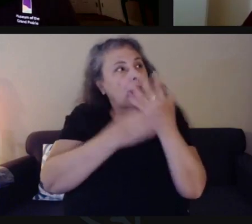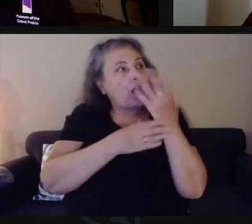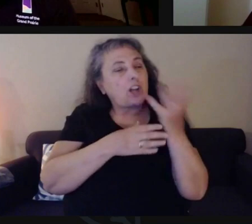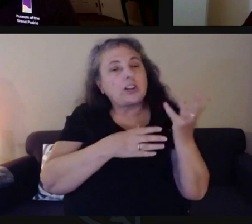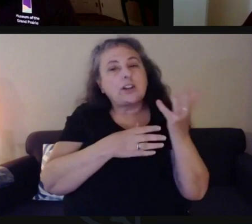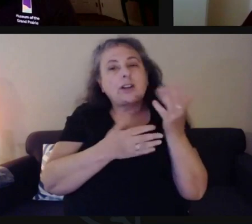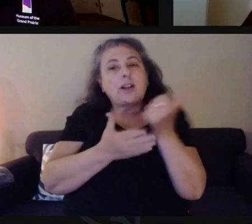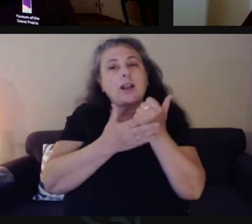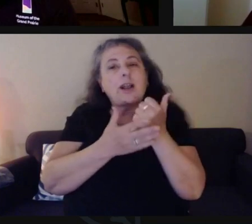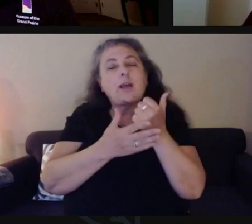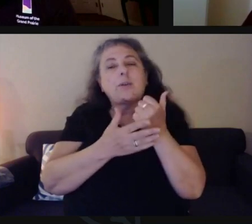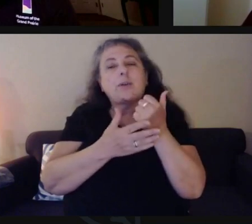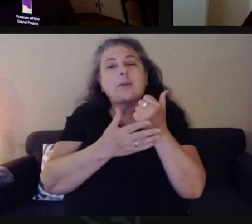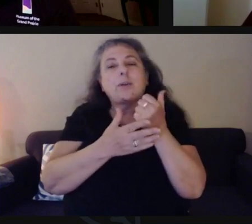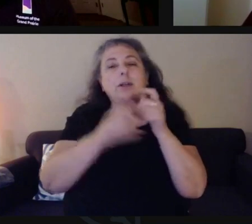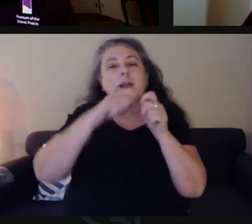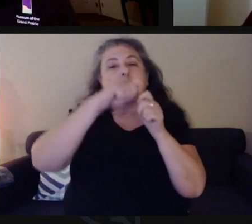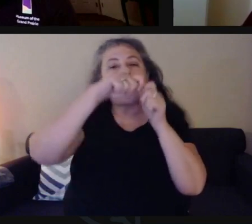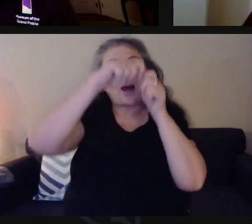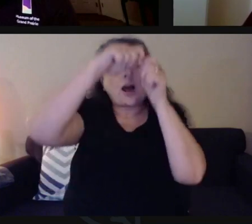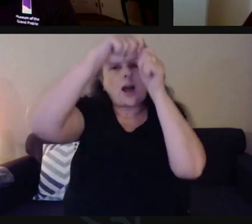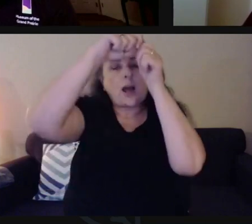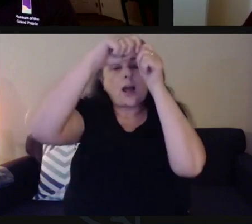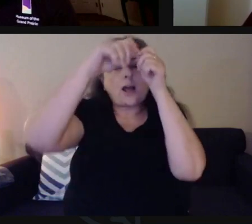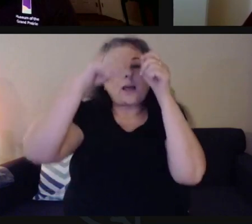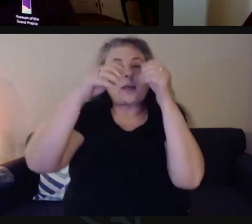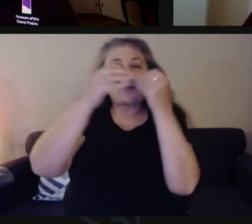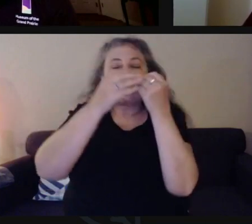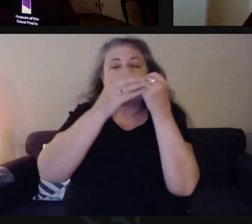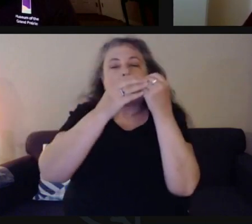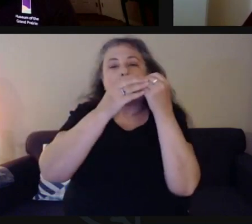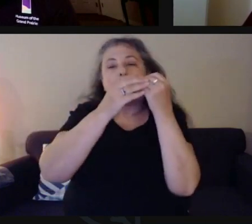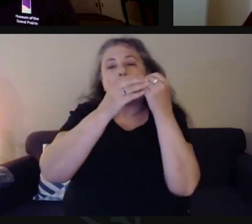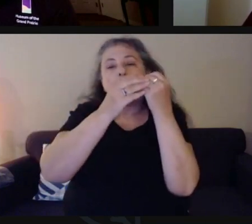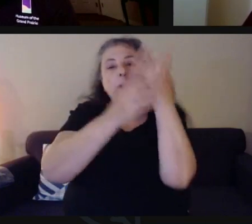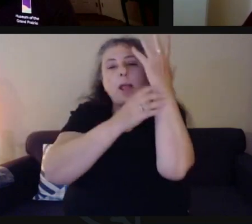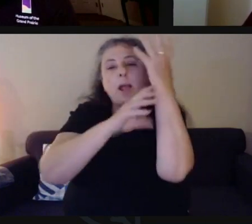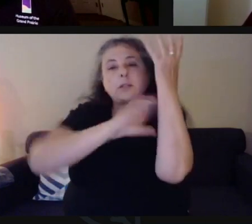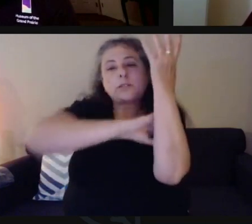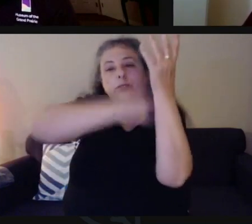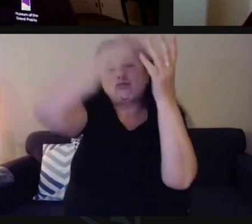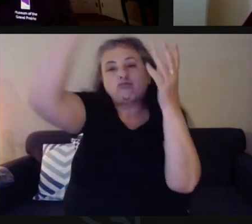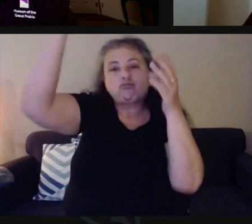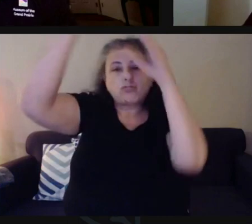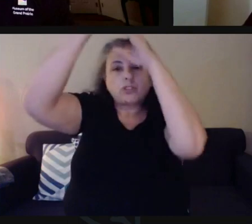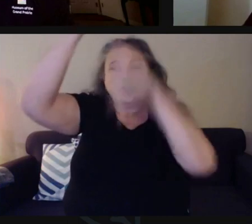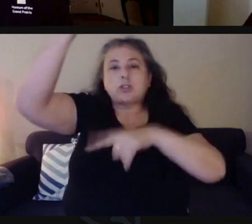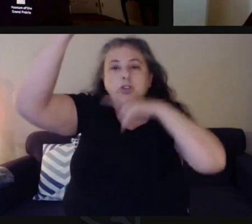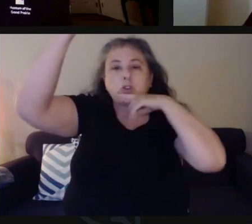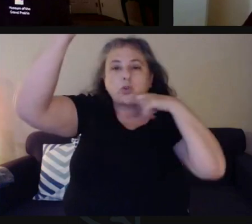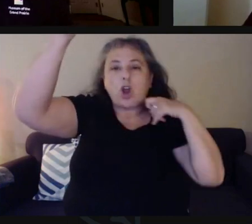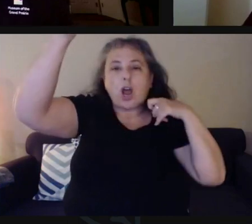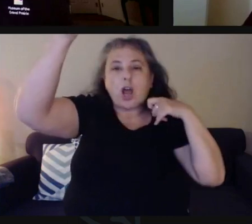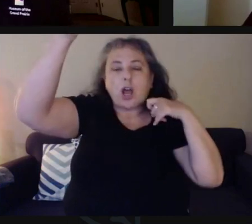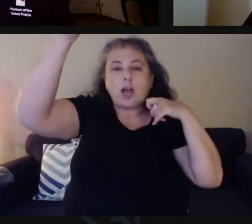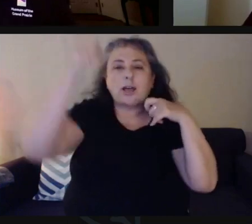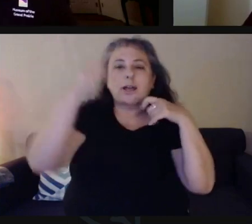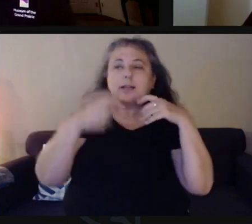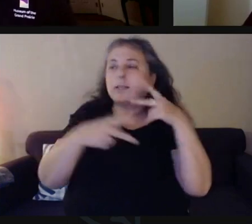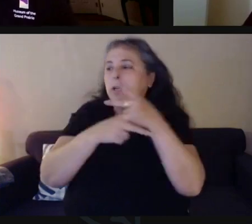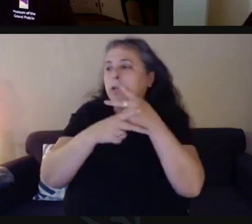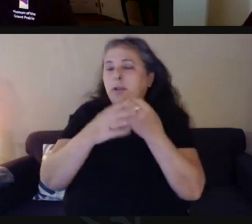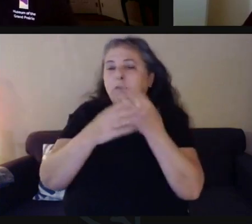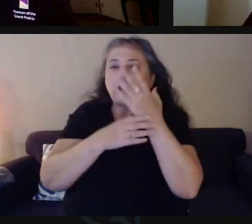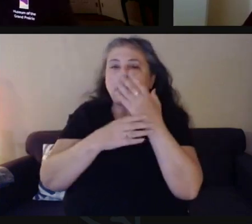helping her tie bundles of plants to dry and helping her plants and helping her tend the garden out here